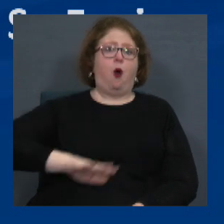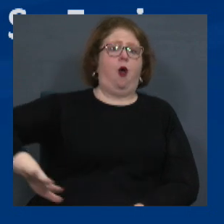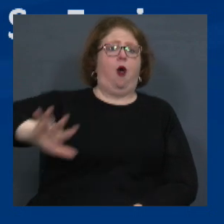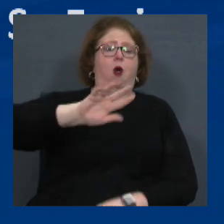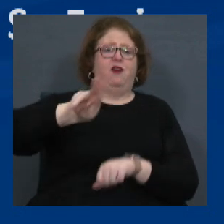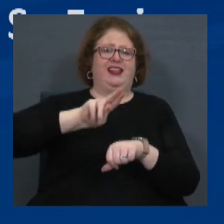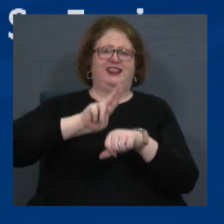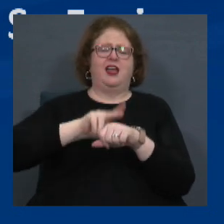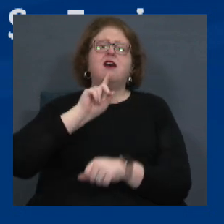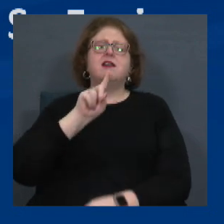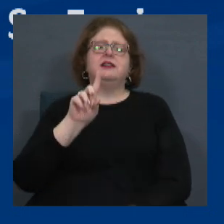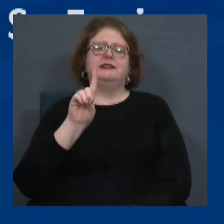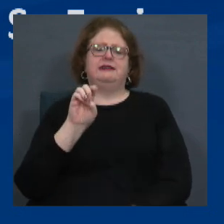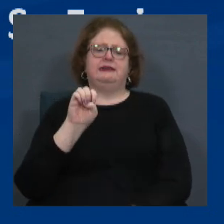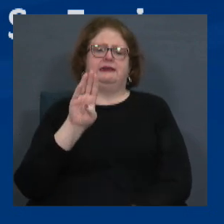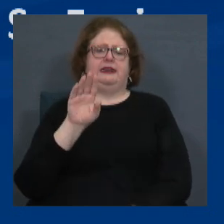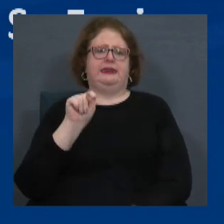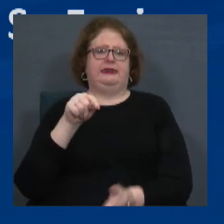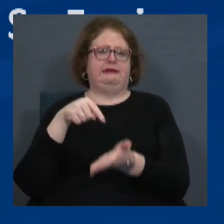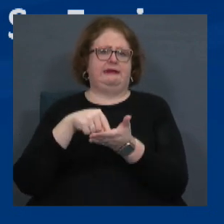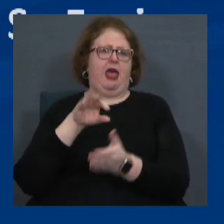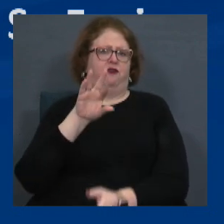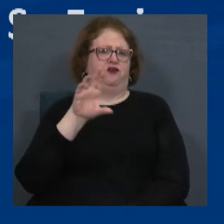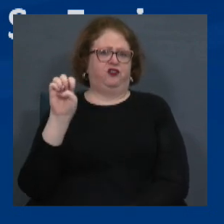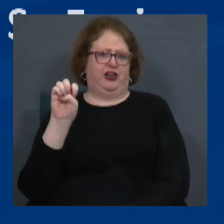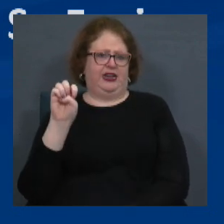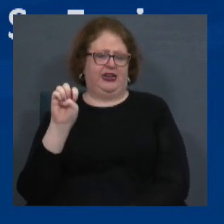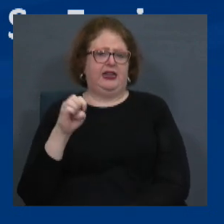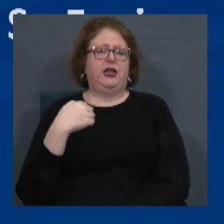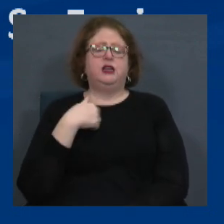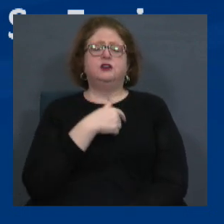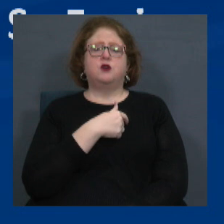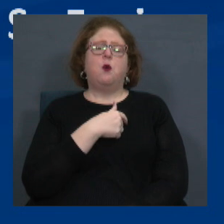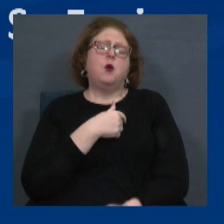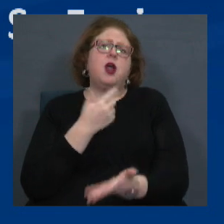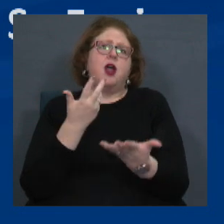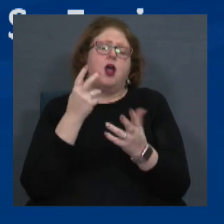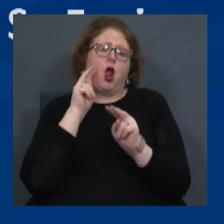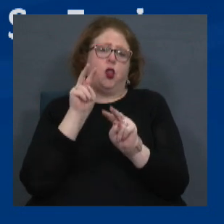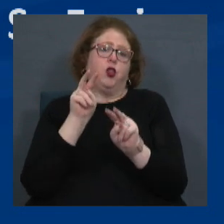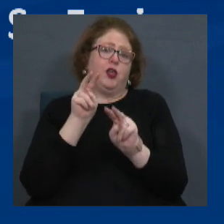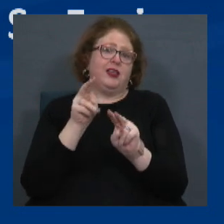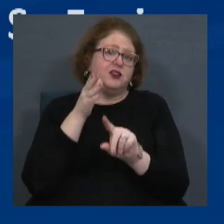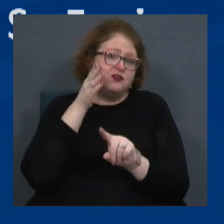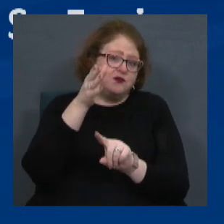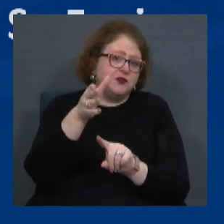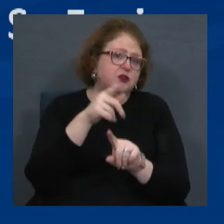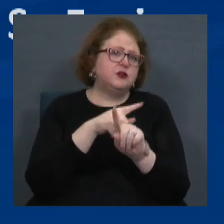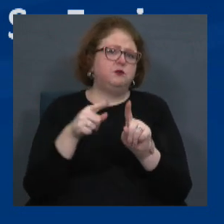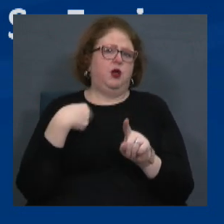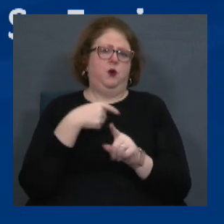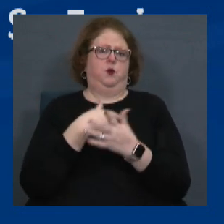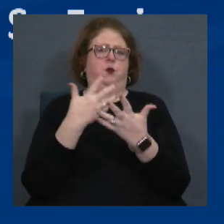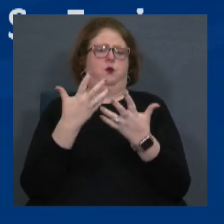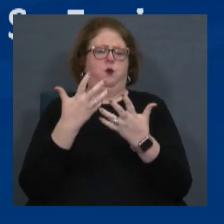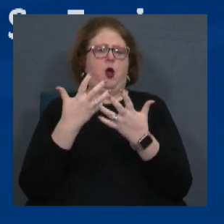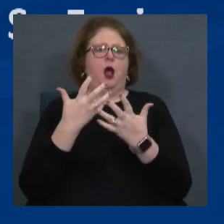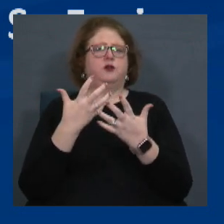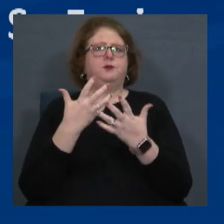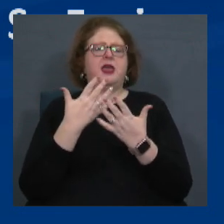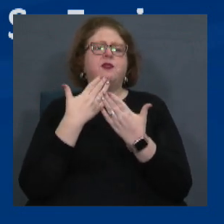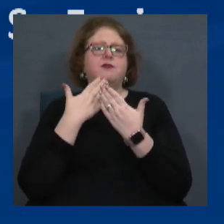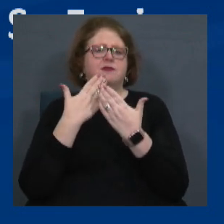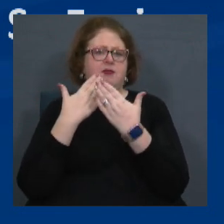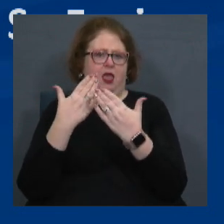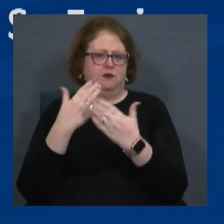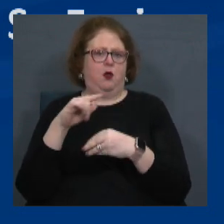to get into that may change coming forward, but we want to be praised and thankful about where we are today.